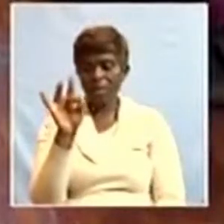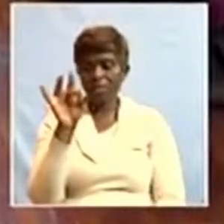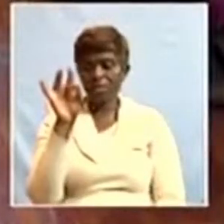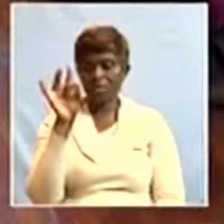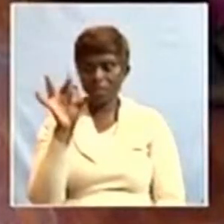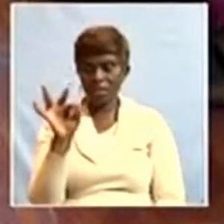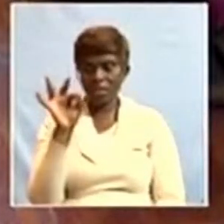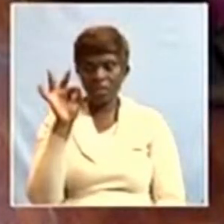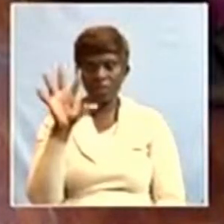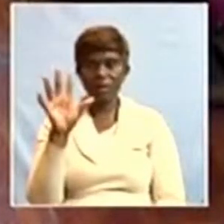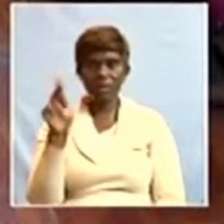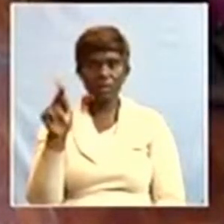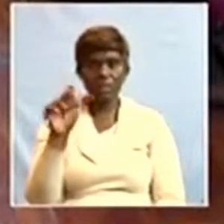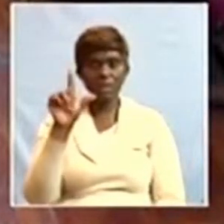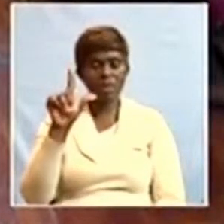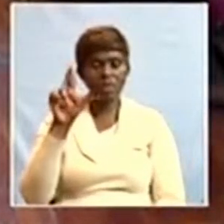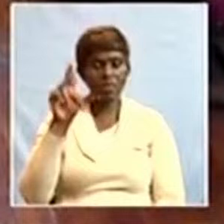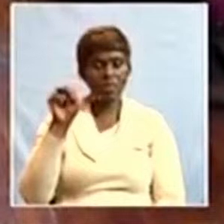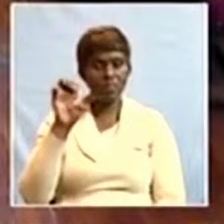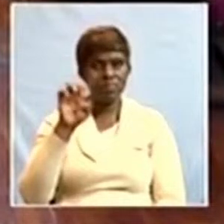1,995,895 kwacha, Lumezi